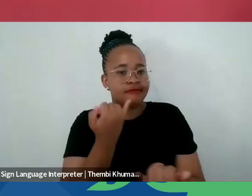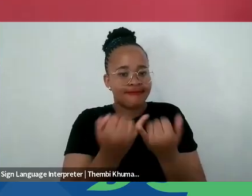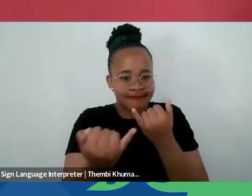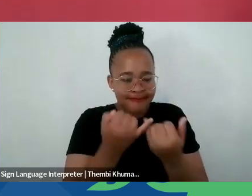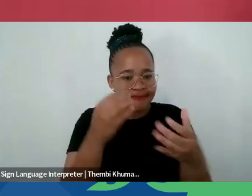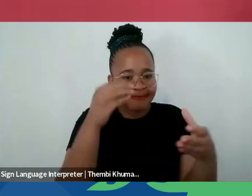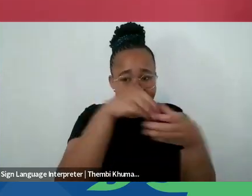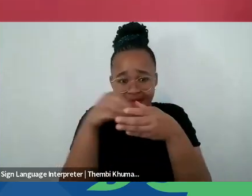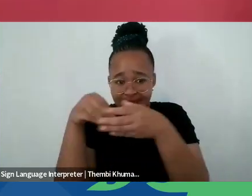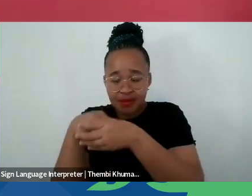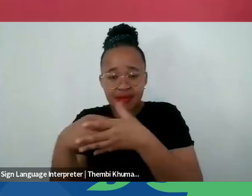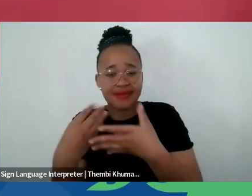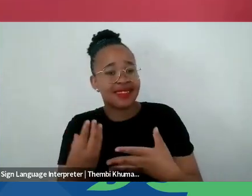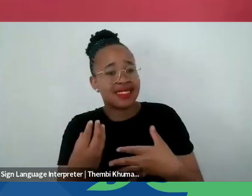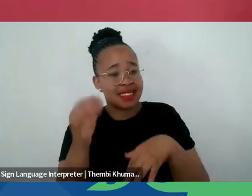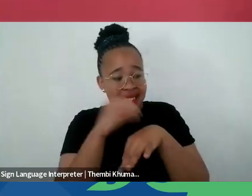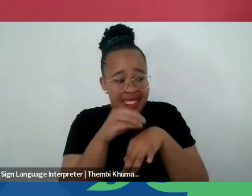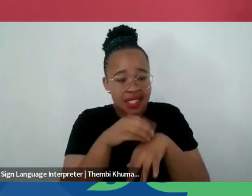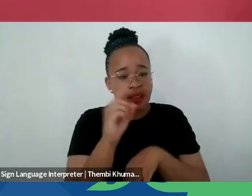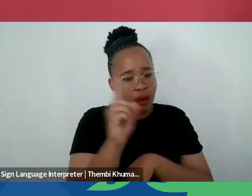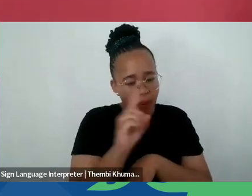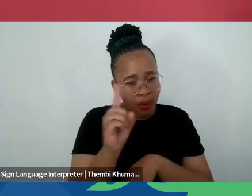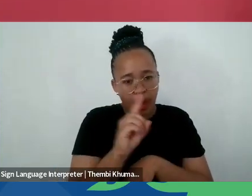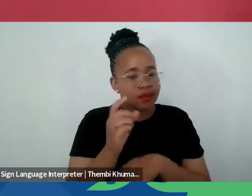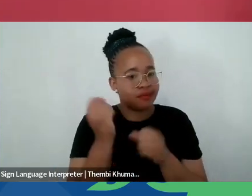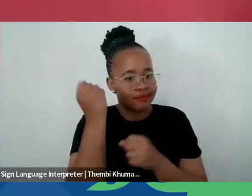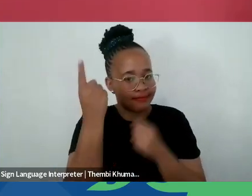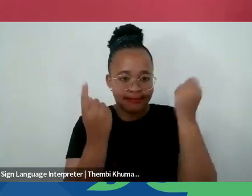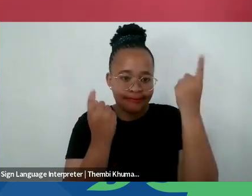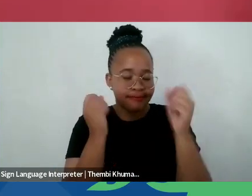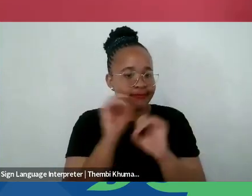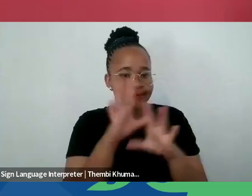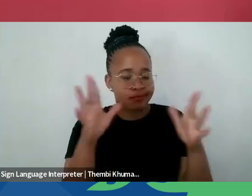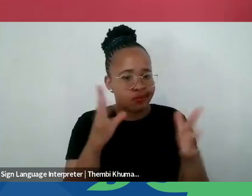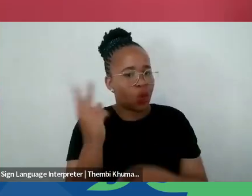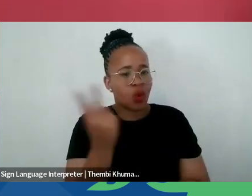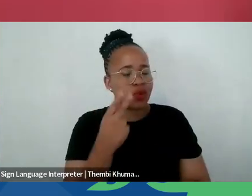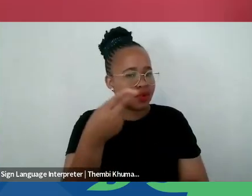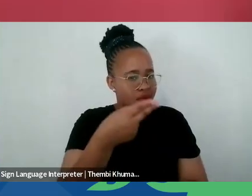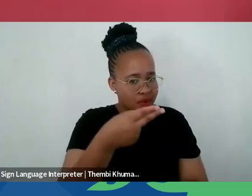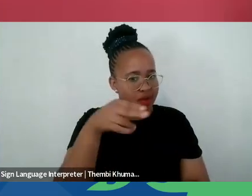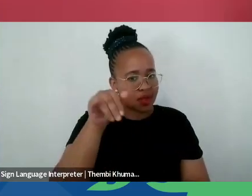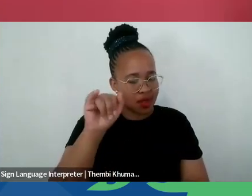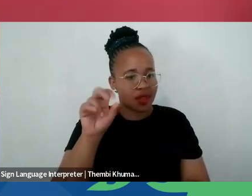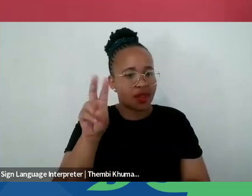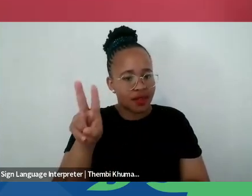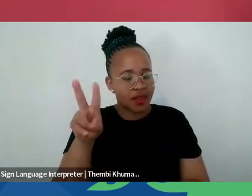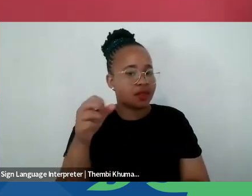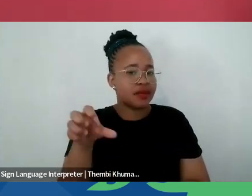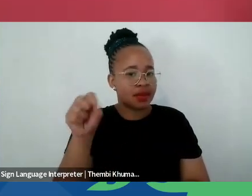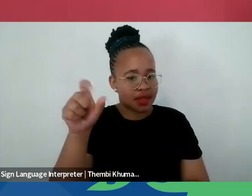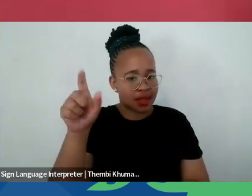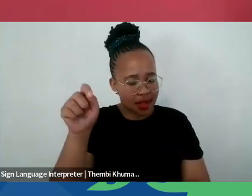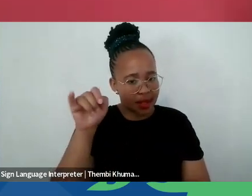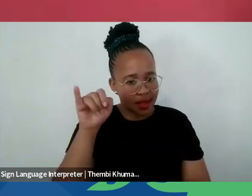risk, and what is happening in relation to HIV and STIs. And what are the